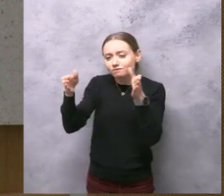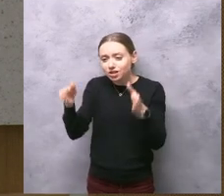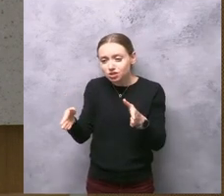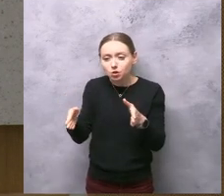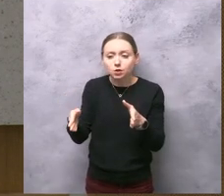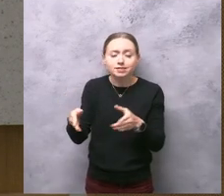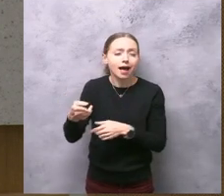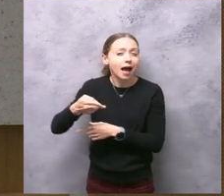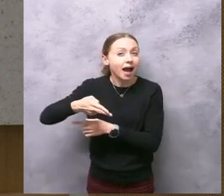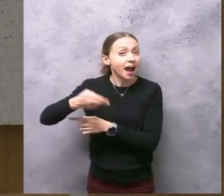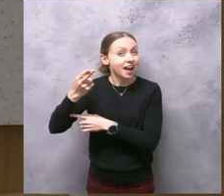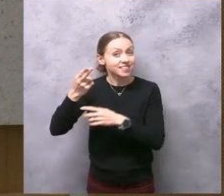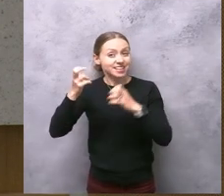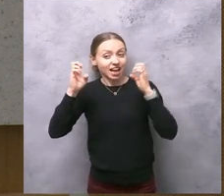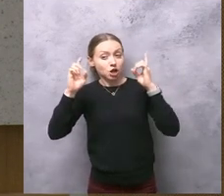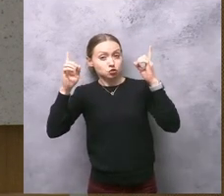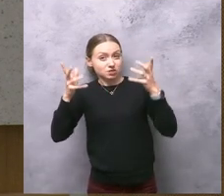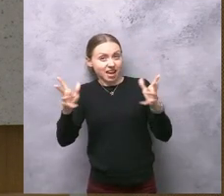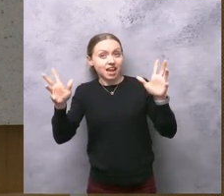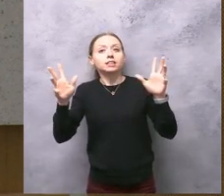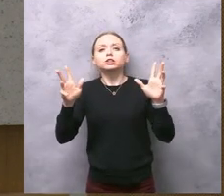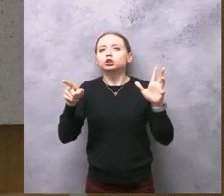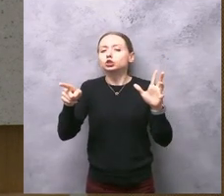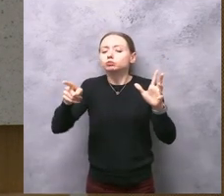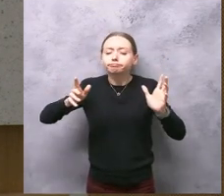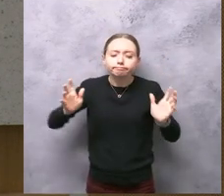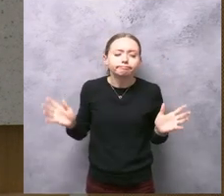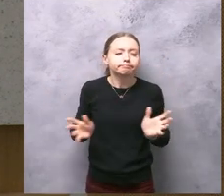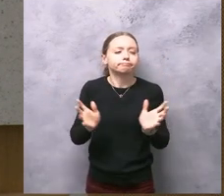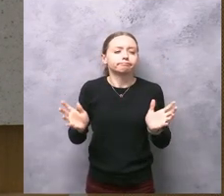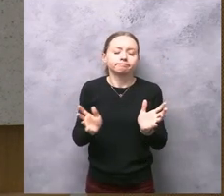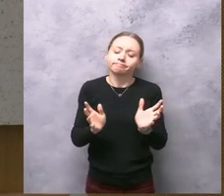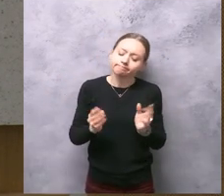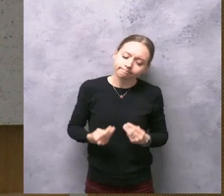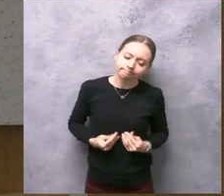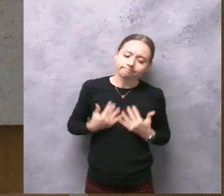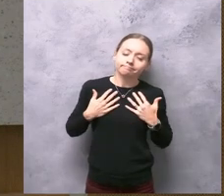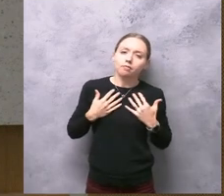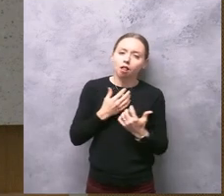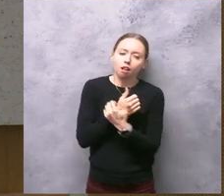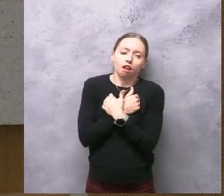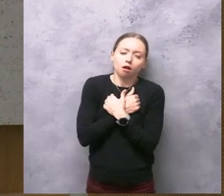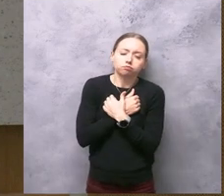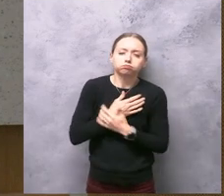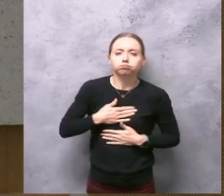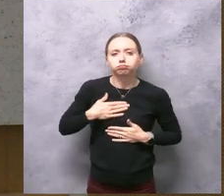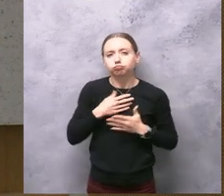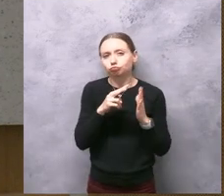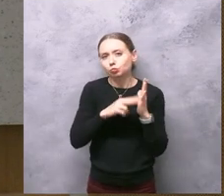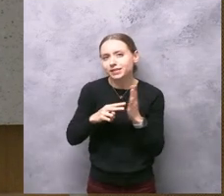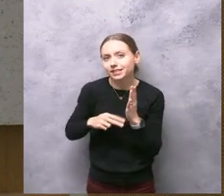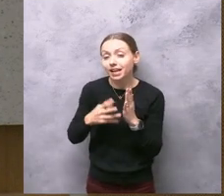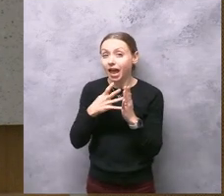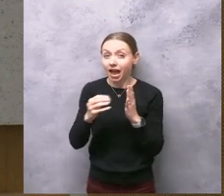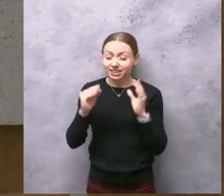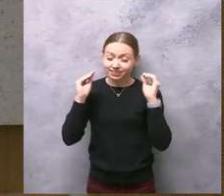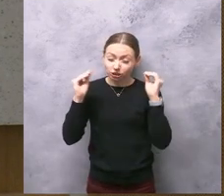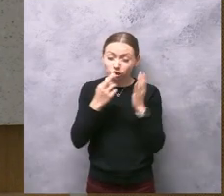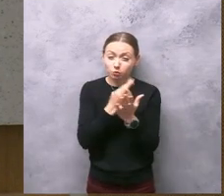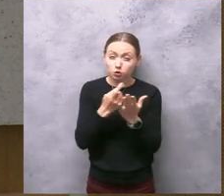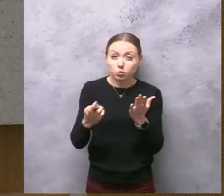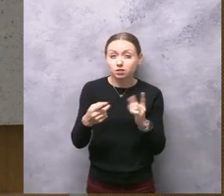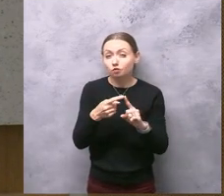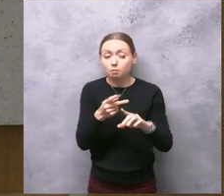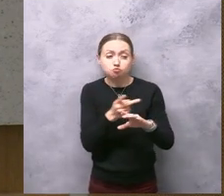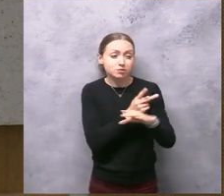educated, who create and nurture a love of reading and teaching resources to all of our students from pre-K to